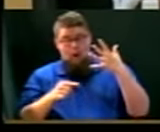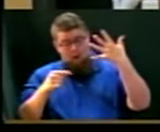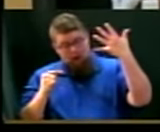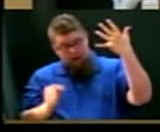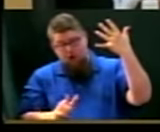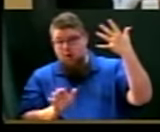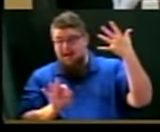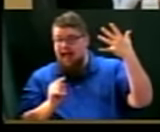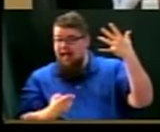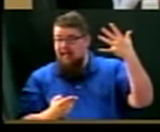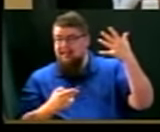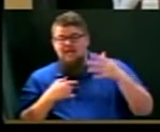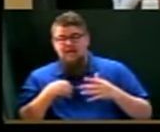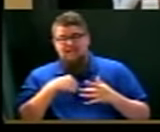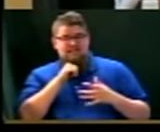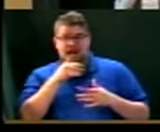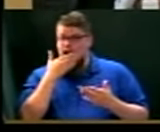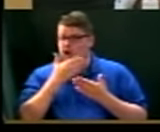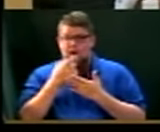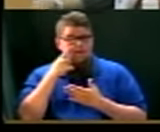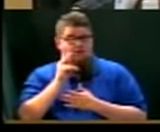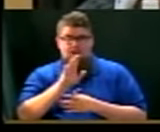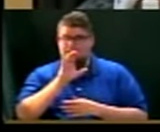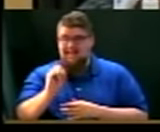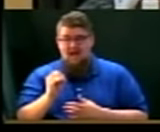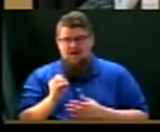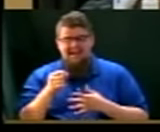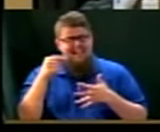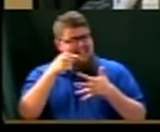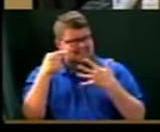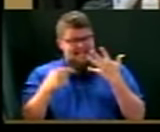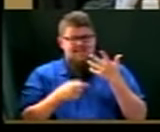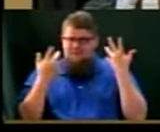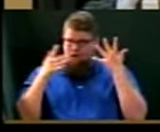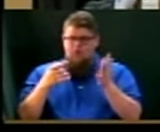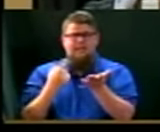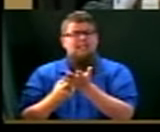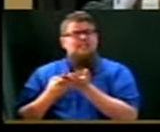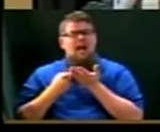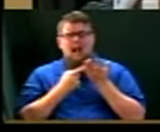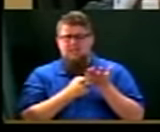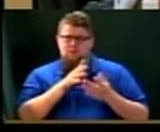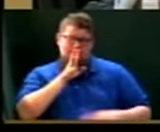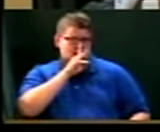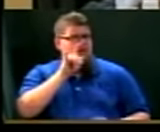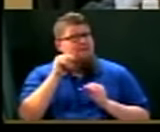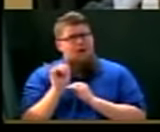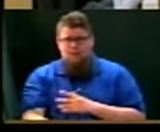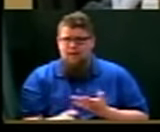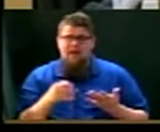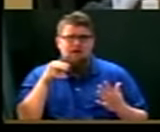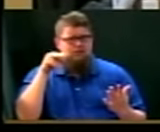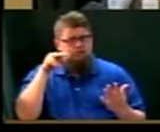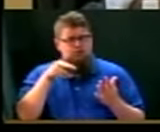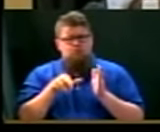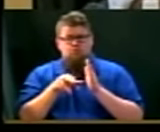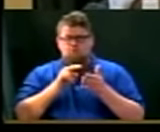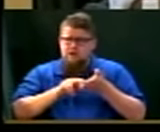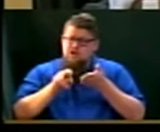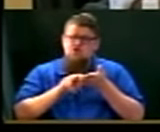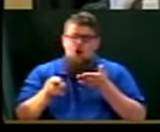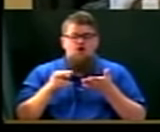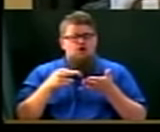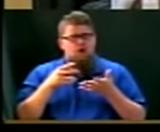that this is not good for Knox County. These things have been looked at. They have been addressed. They continue to